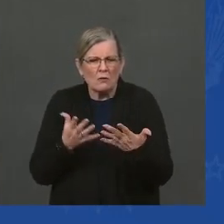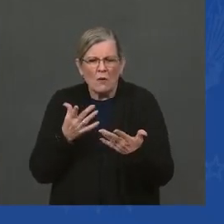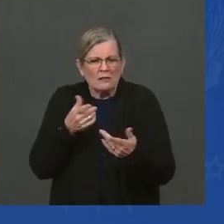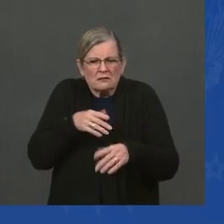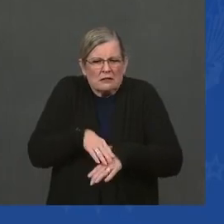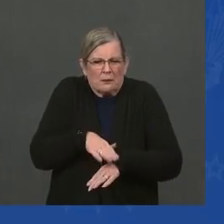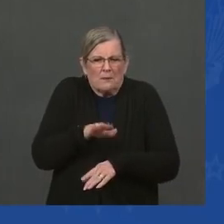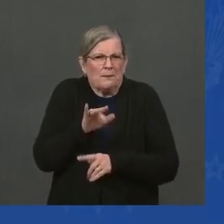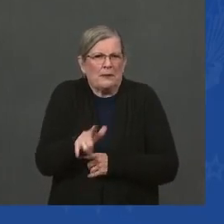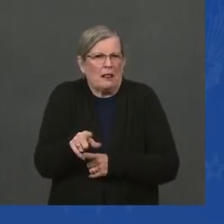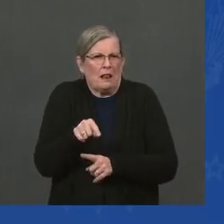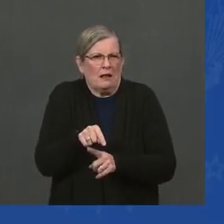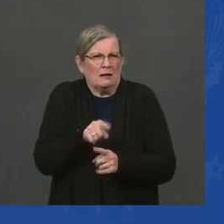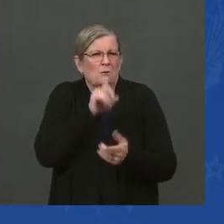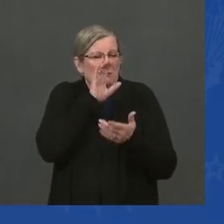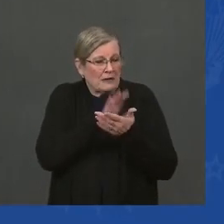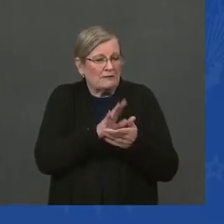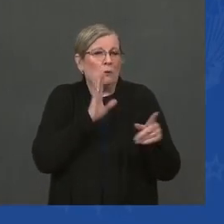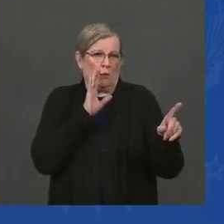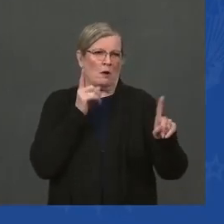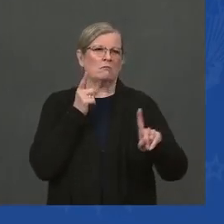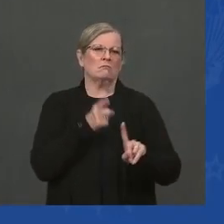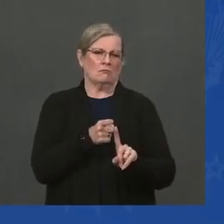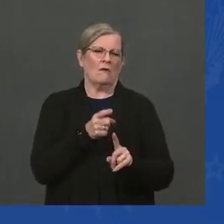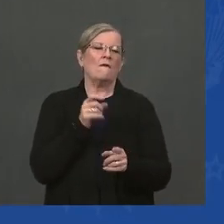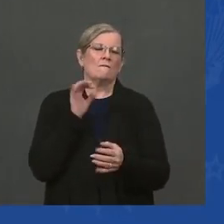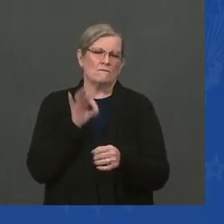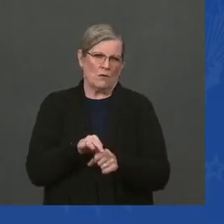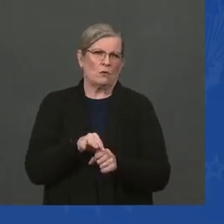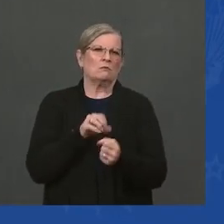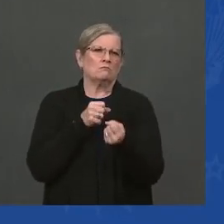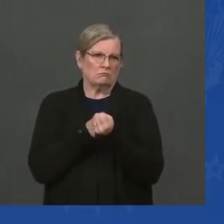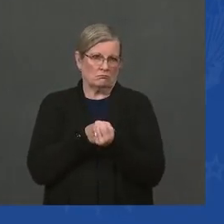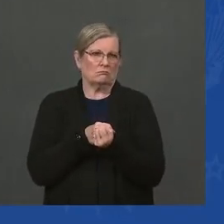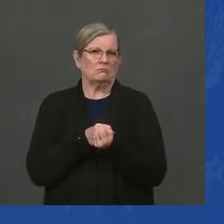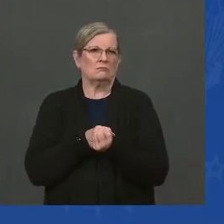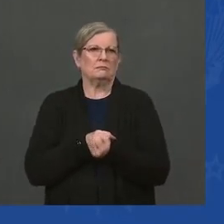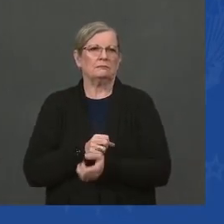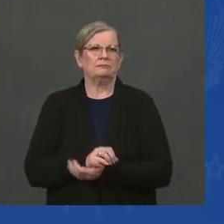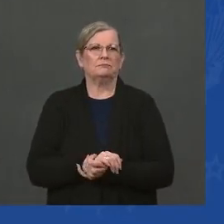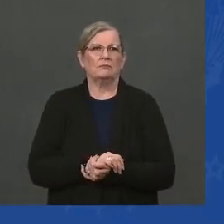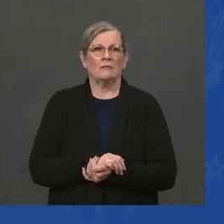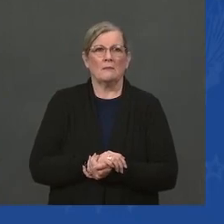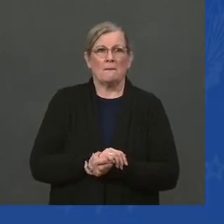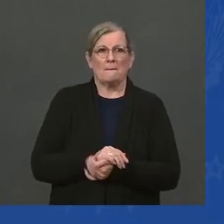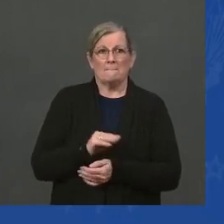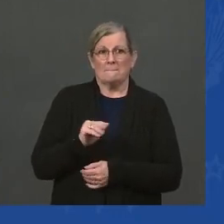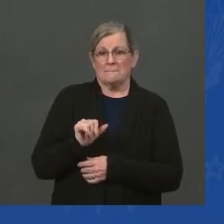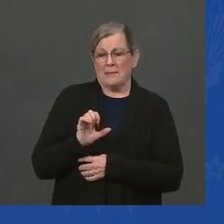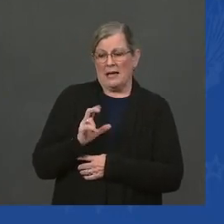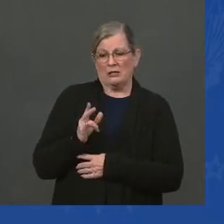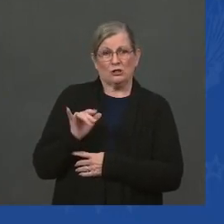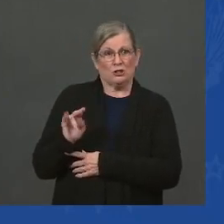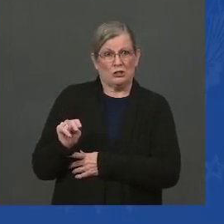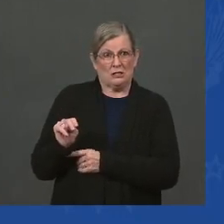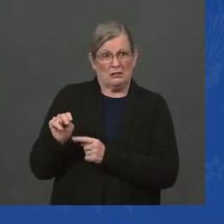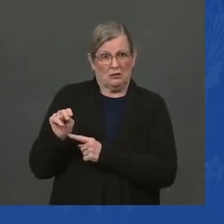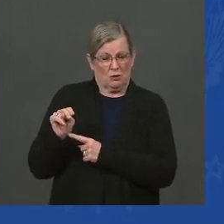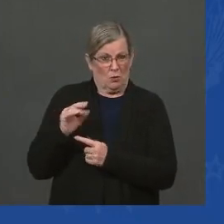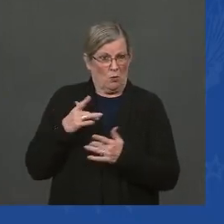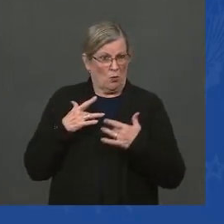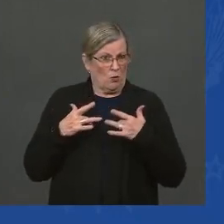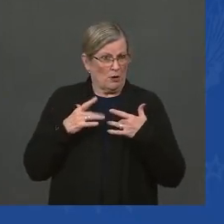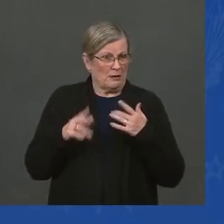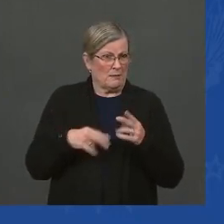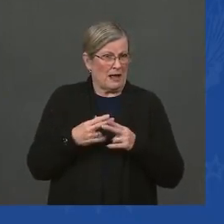With regard to the issue of whether or not he thinks that he's worried about this being inflationary or going to be